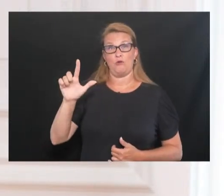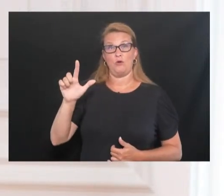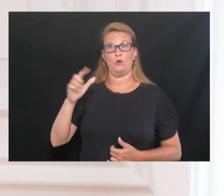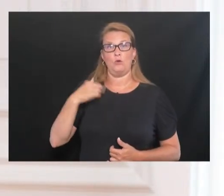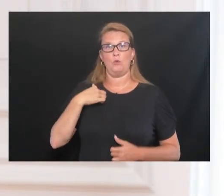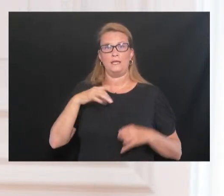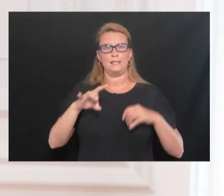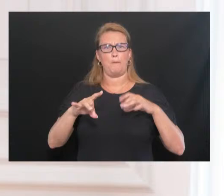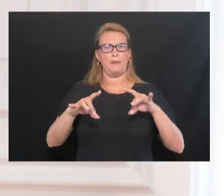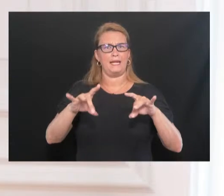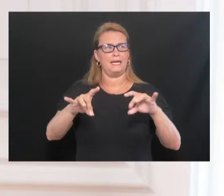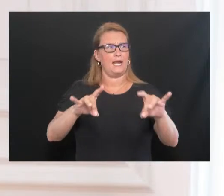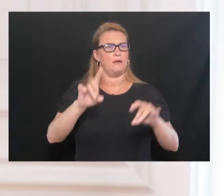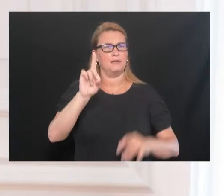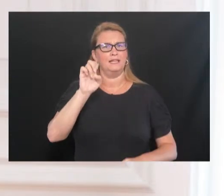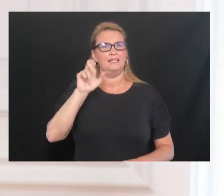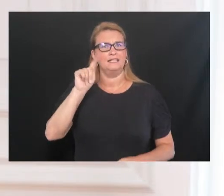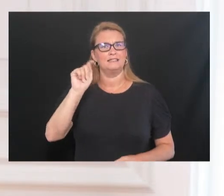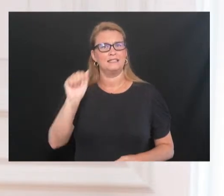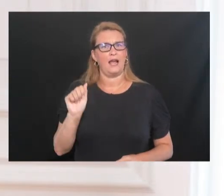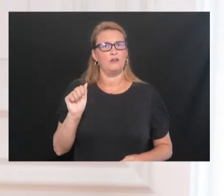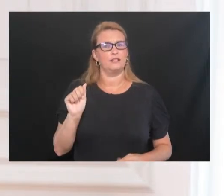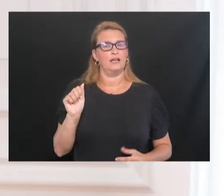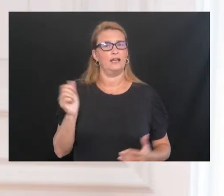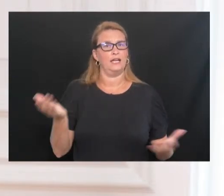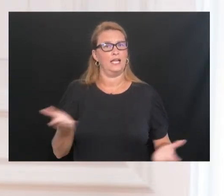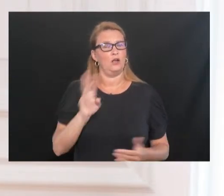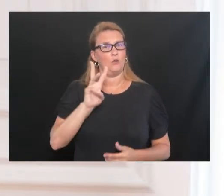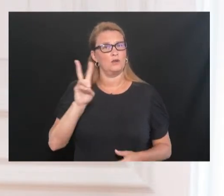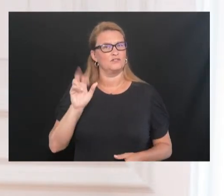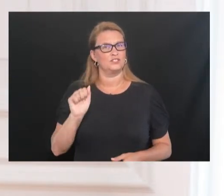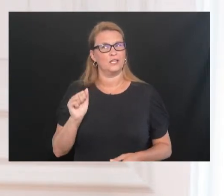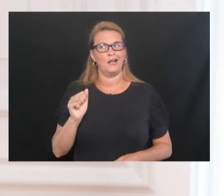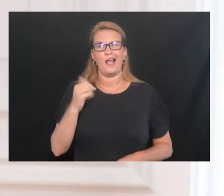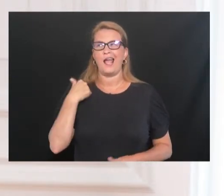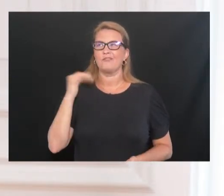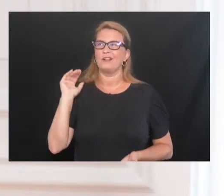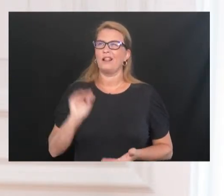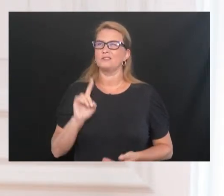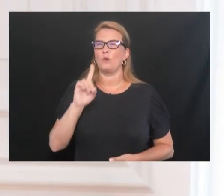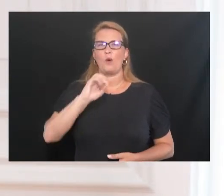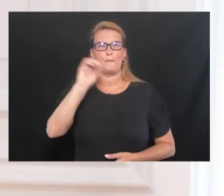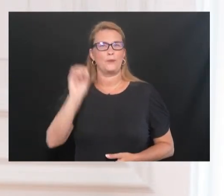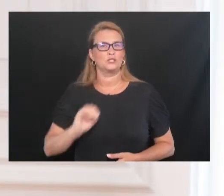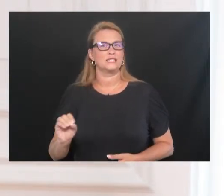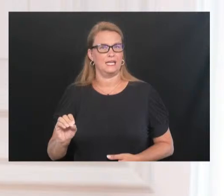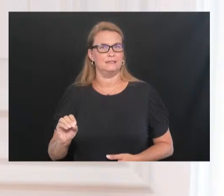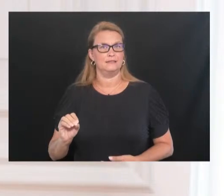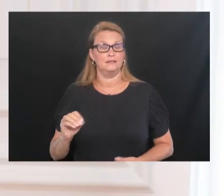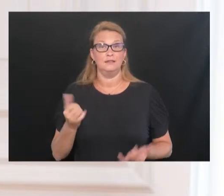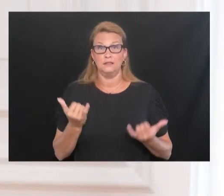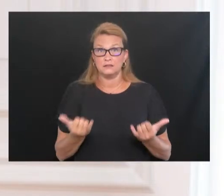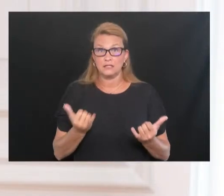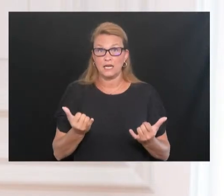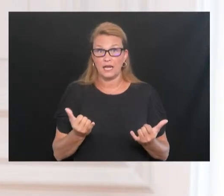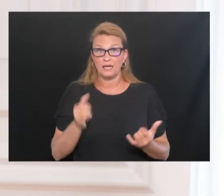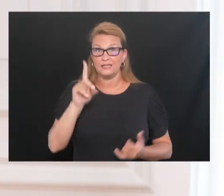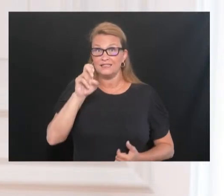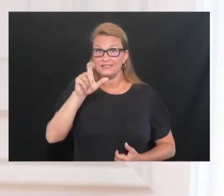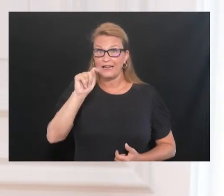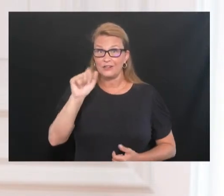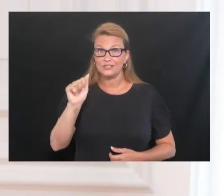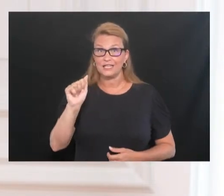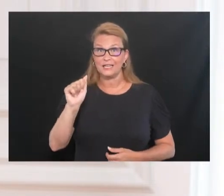Delta variant in West Virginia for the first time, it was less than 1% of the cases, and today the Delta variant makes